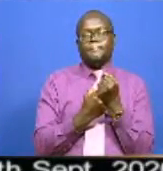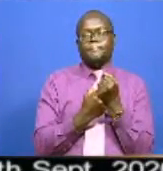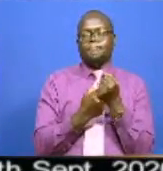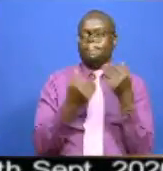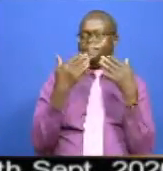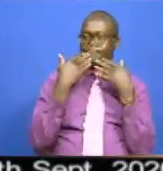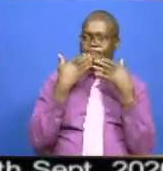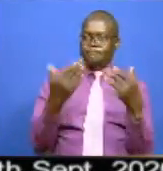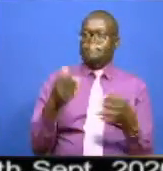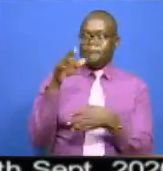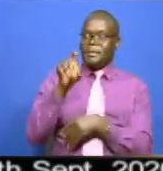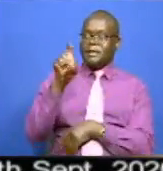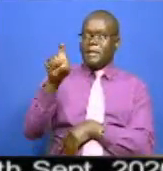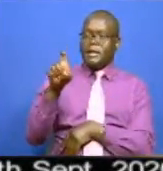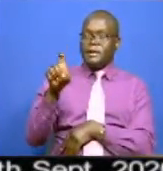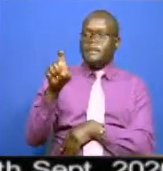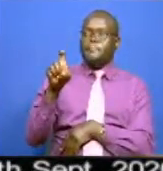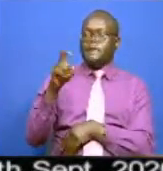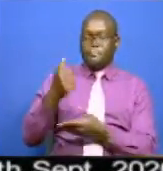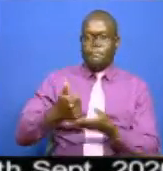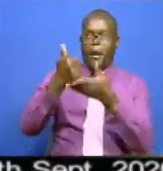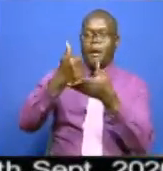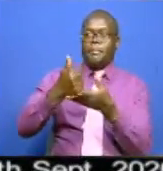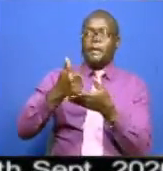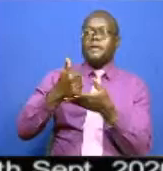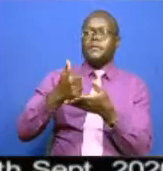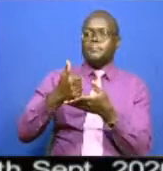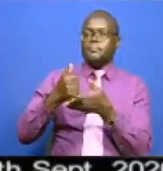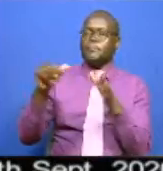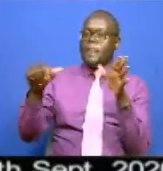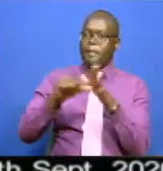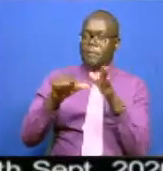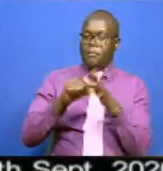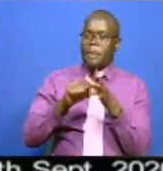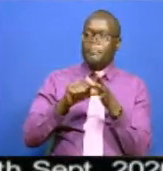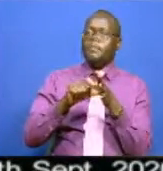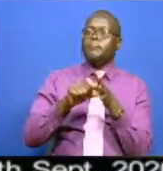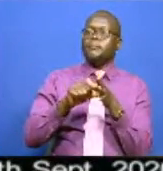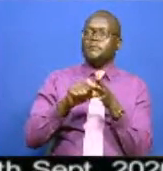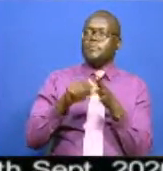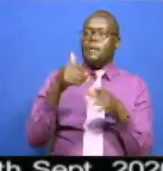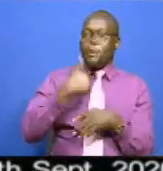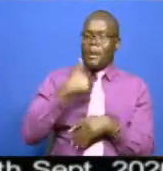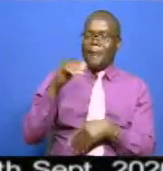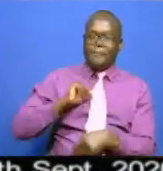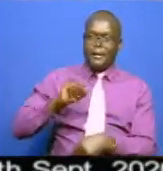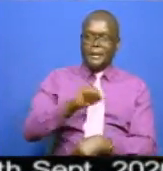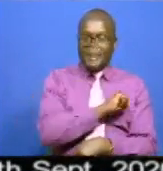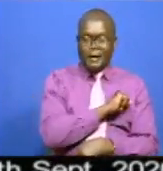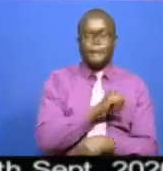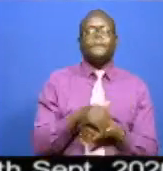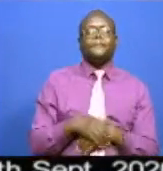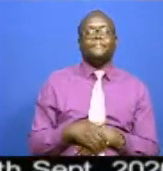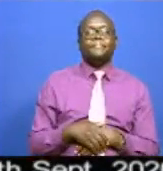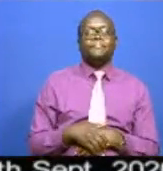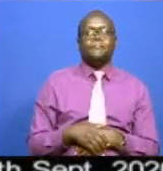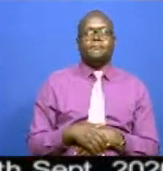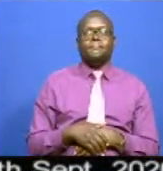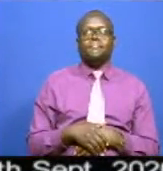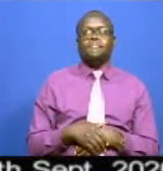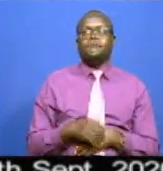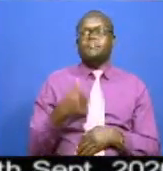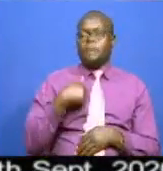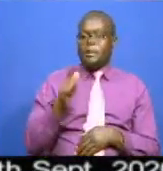thank the executive for sorting out the impasse that we had that we had in the Senate. And Mr. Speaker, I come from the